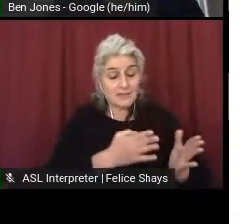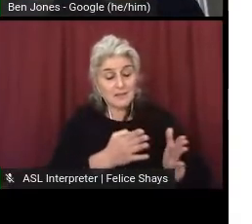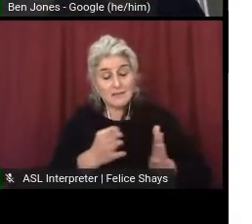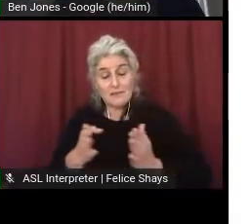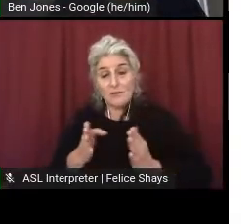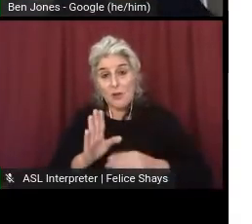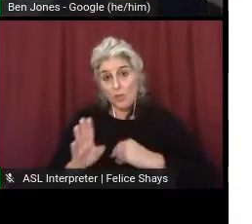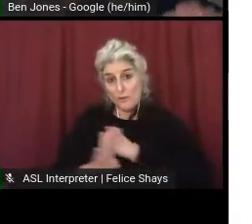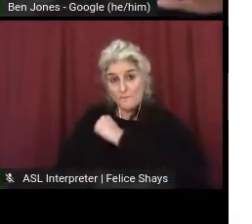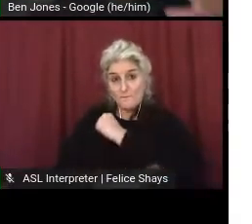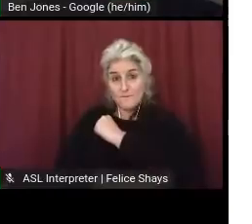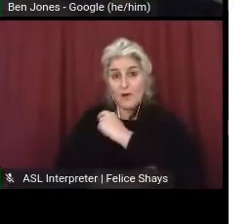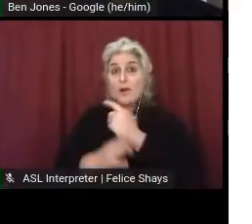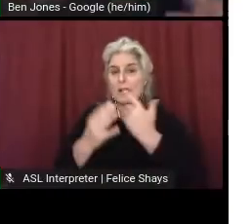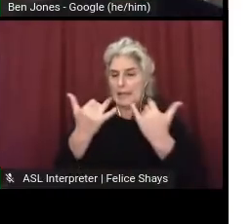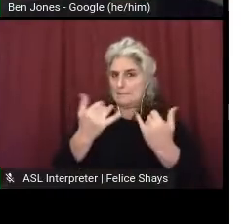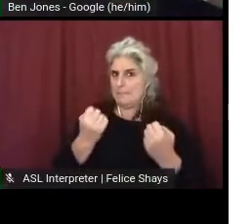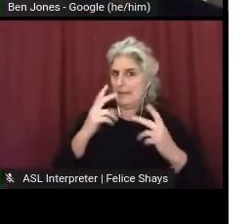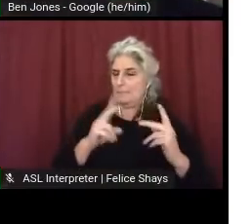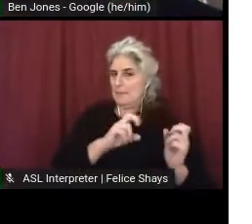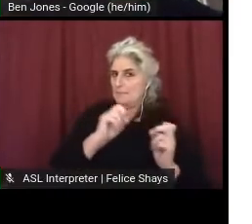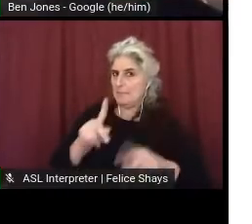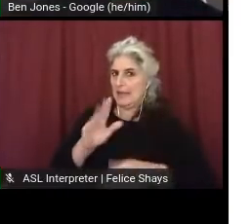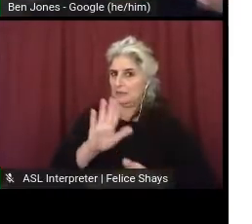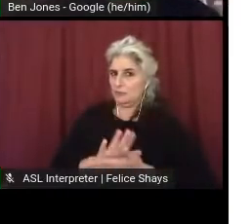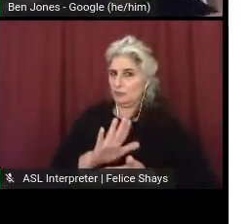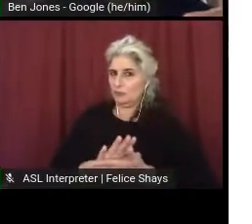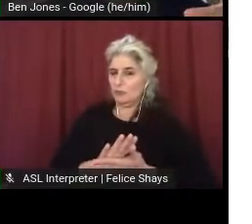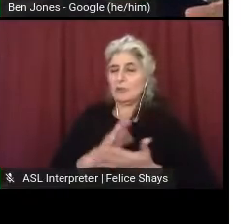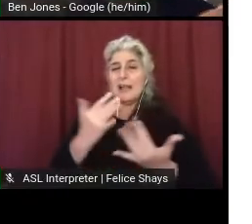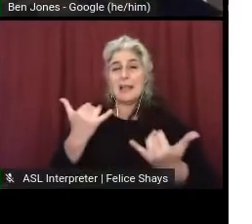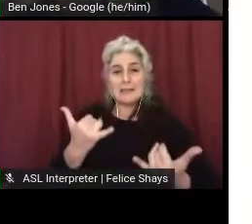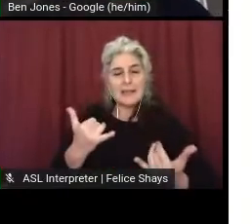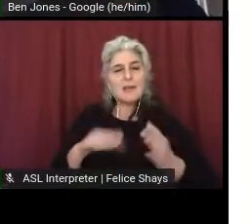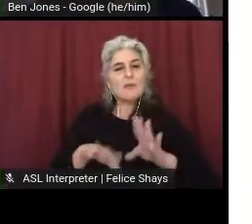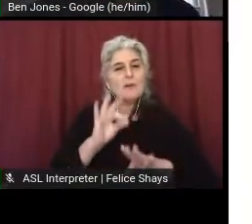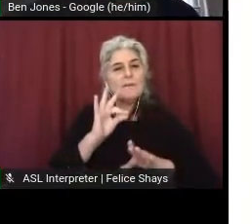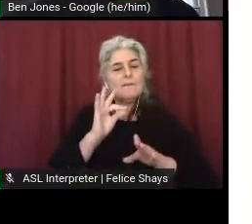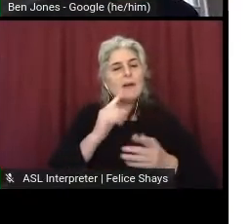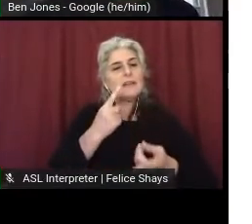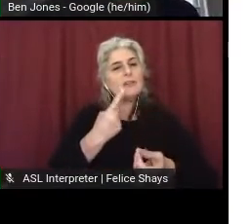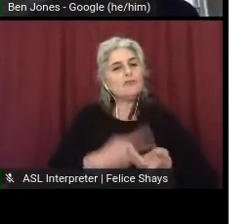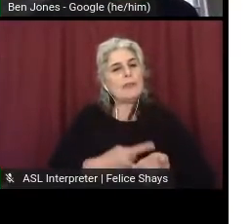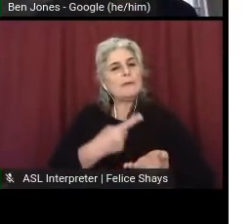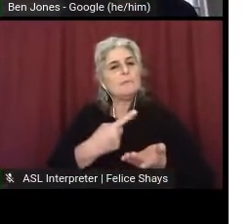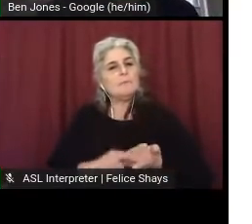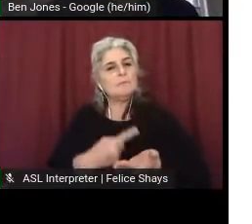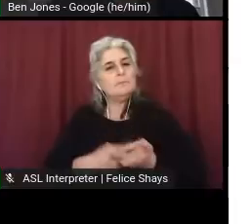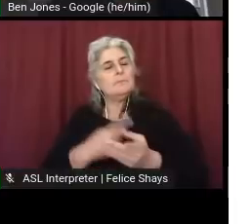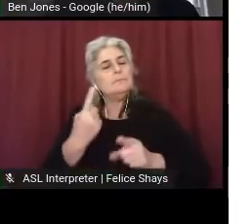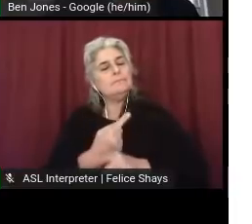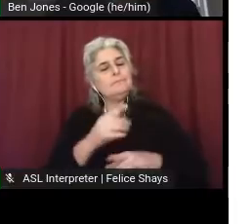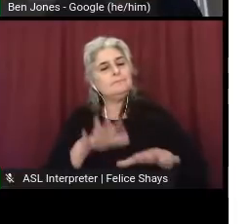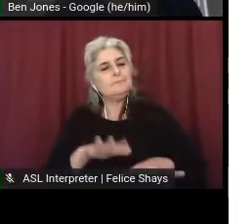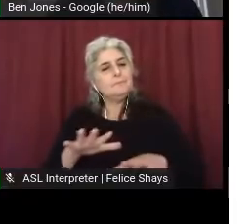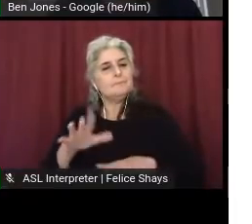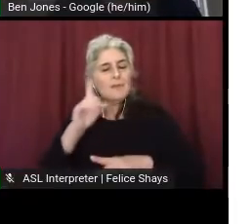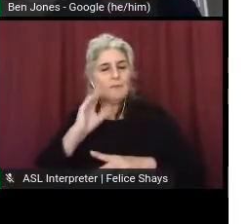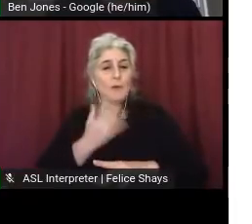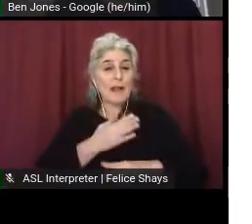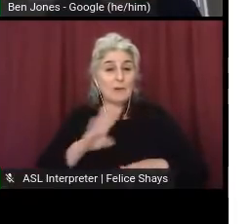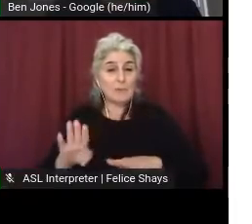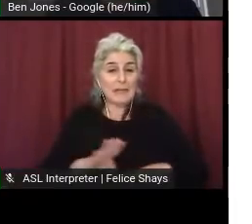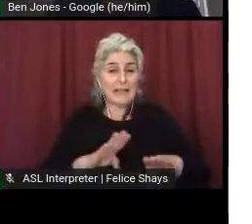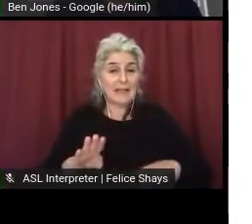to school, we're starting to find rhythms of our behaviors. So the elements of our behaviors that are more sustained